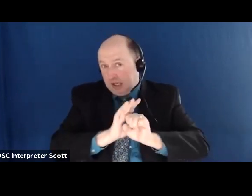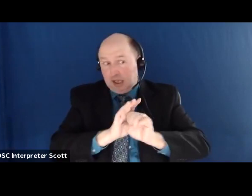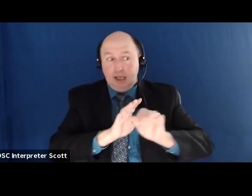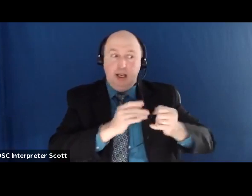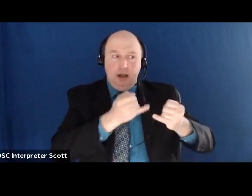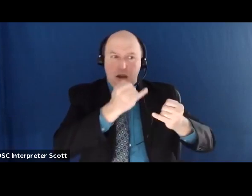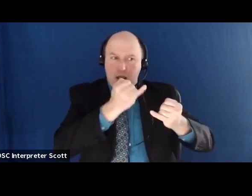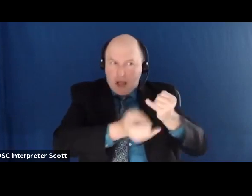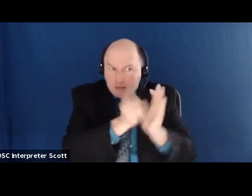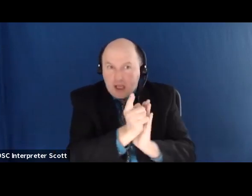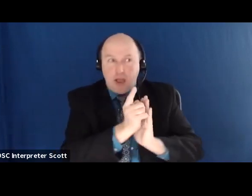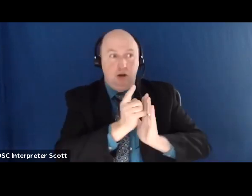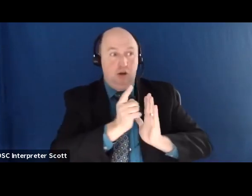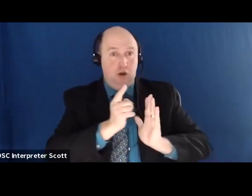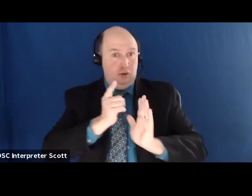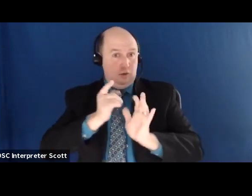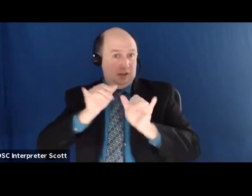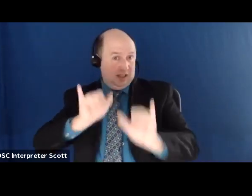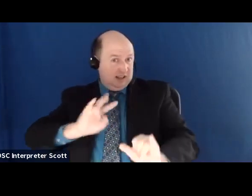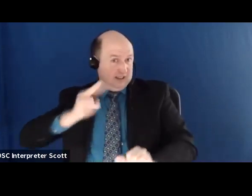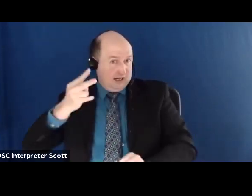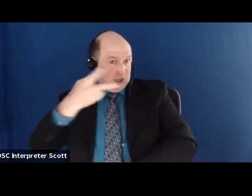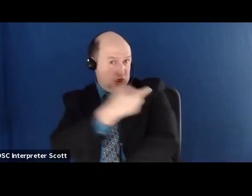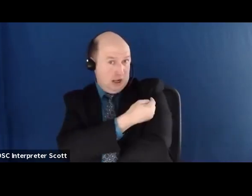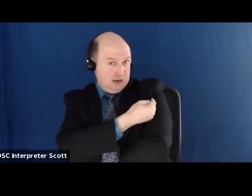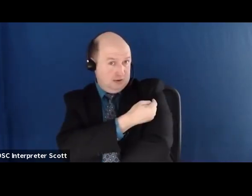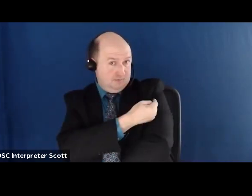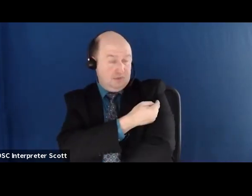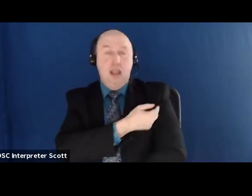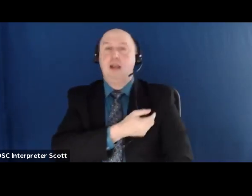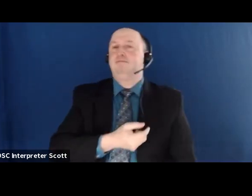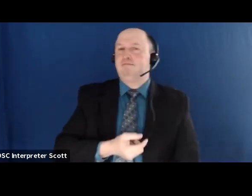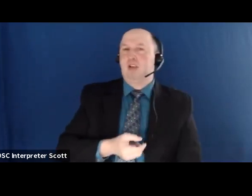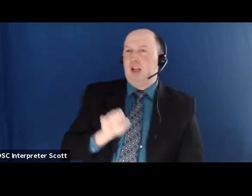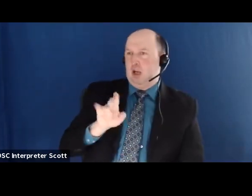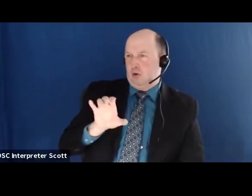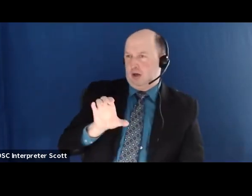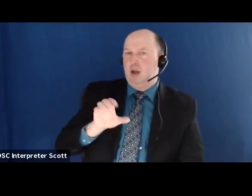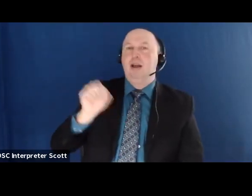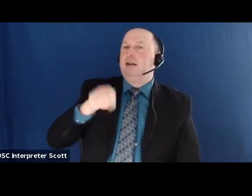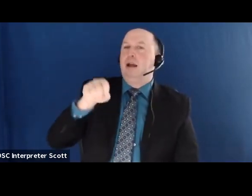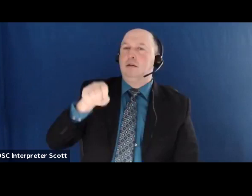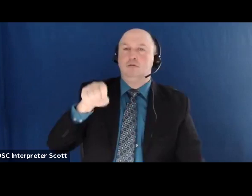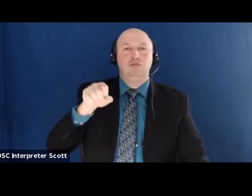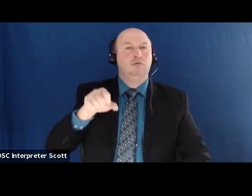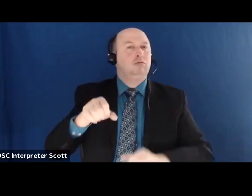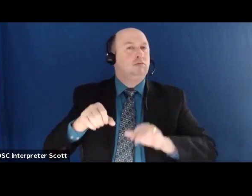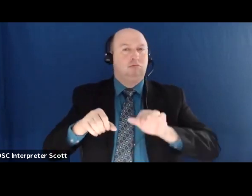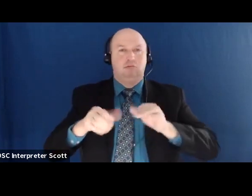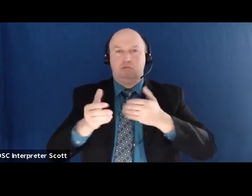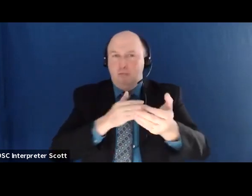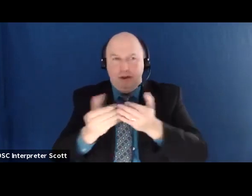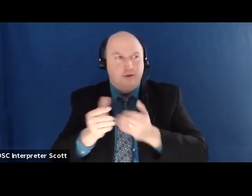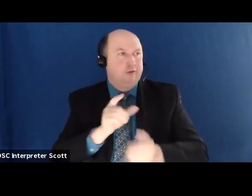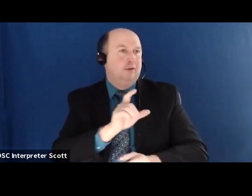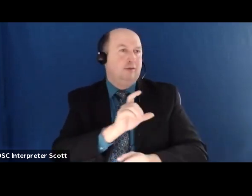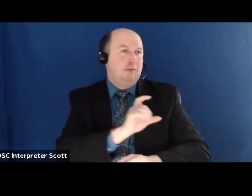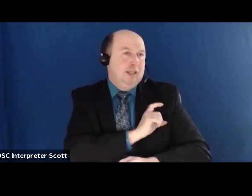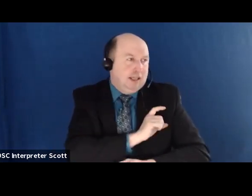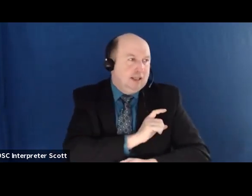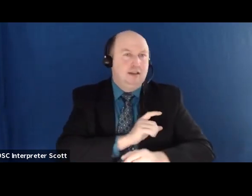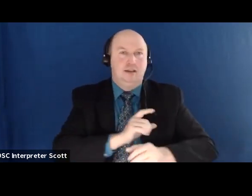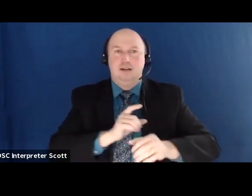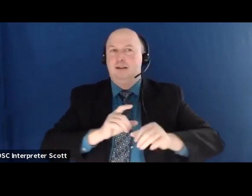they had the first one happen unexpectedly? Yeah, no. Anybody, whether you're first responder, law enforcement,